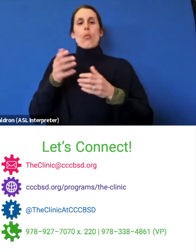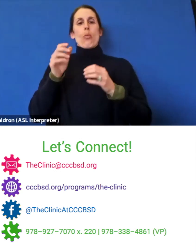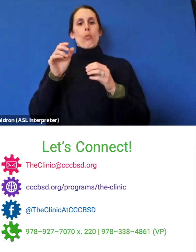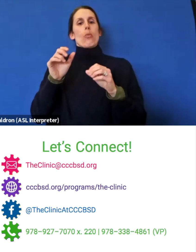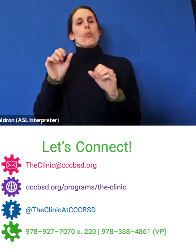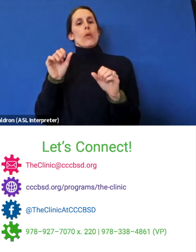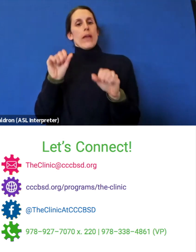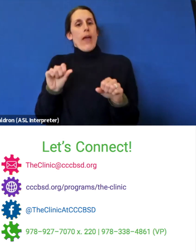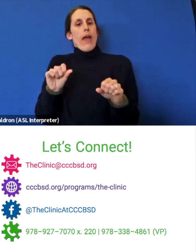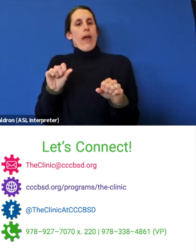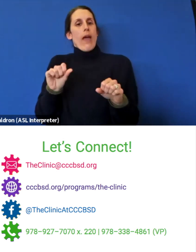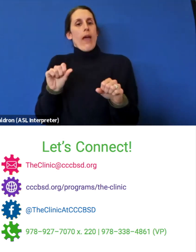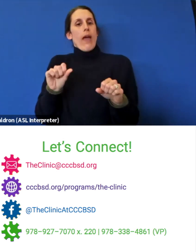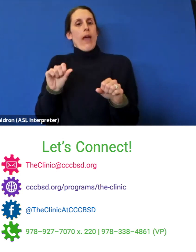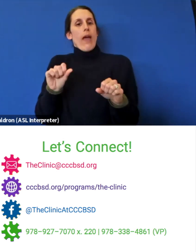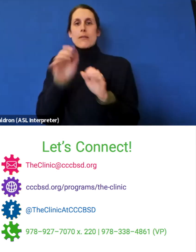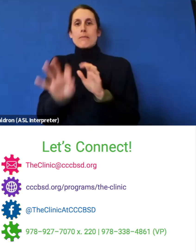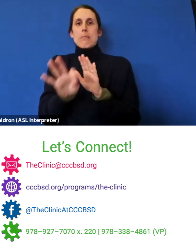we use with children.